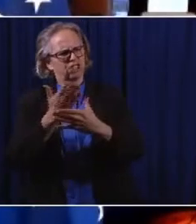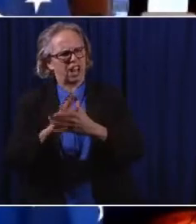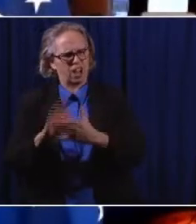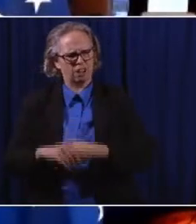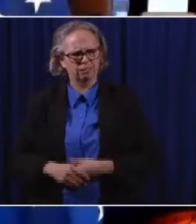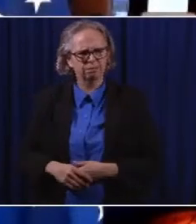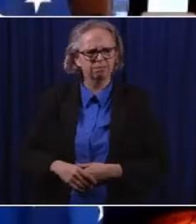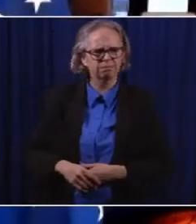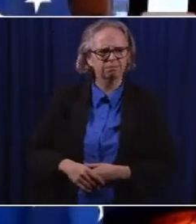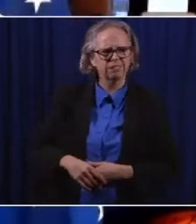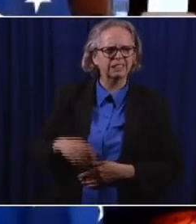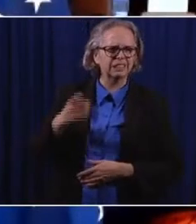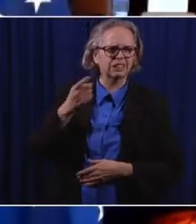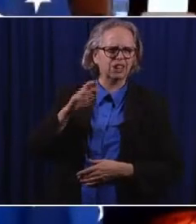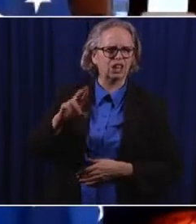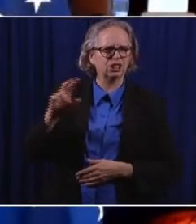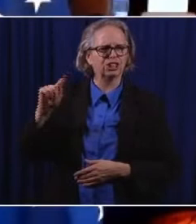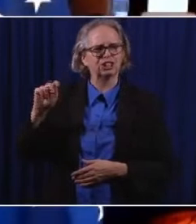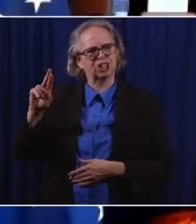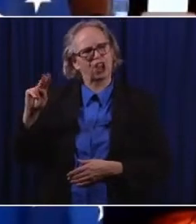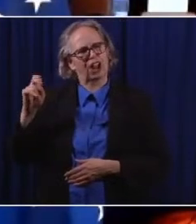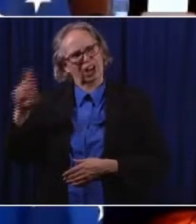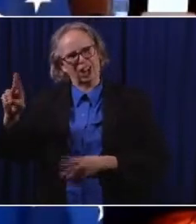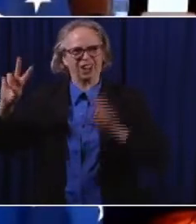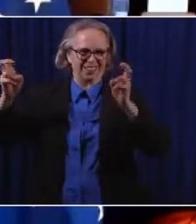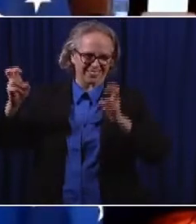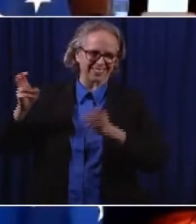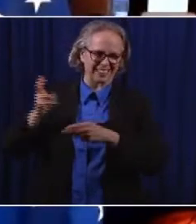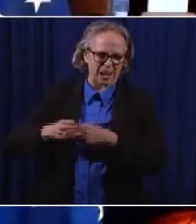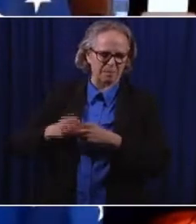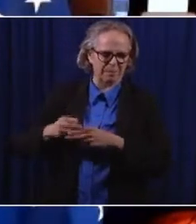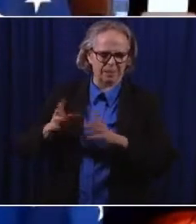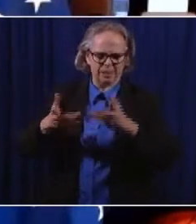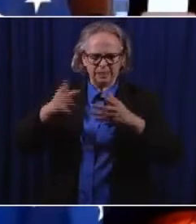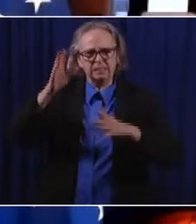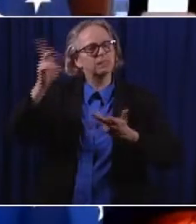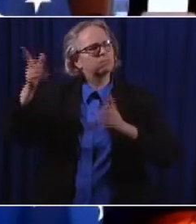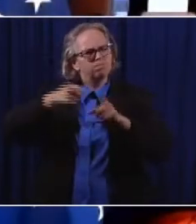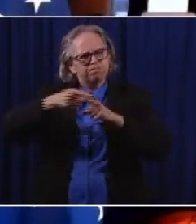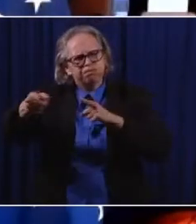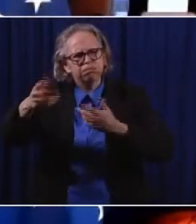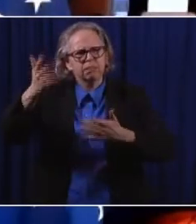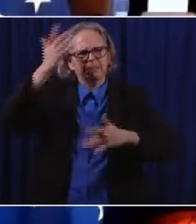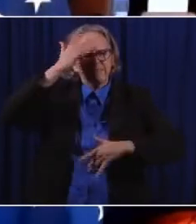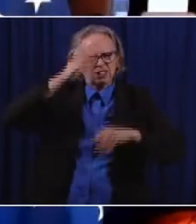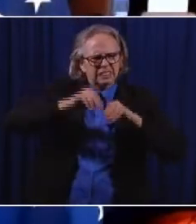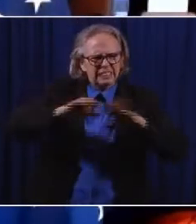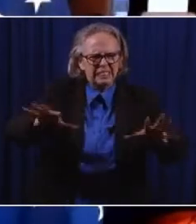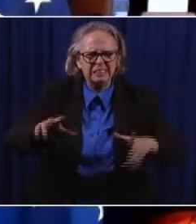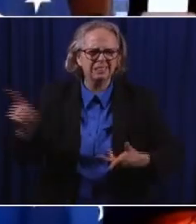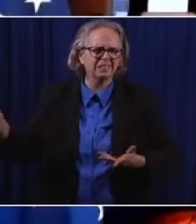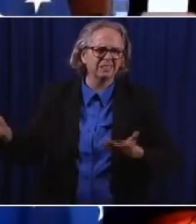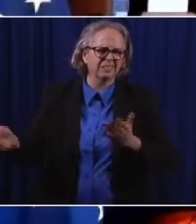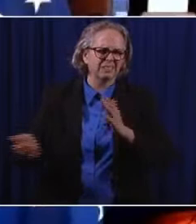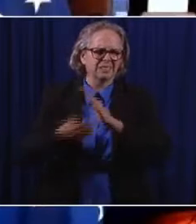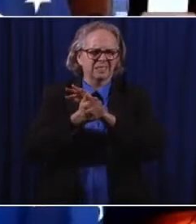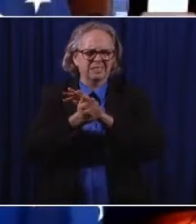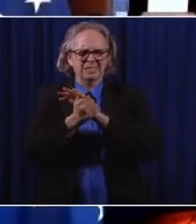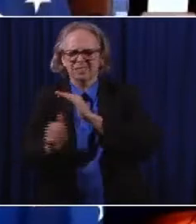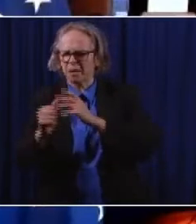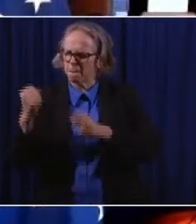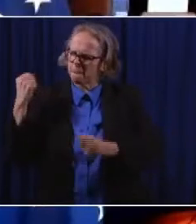Turner is an infectious disease epidemiologist. She has decades of experience in this area and has shifted her focus this year